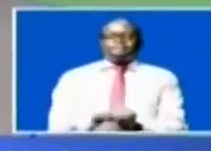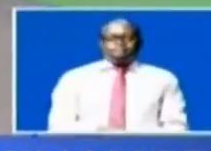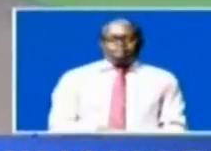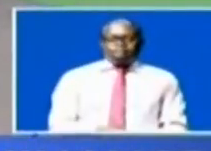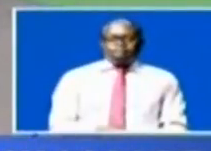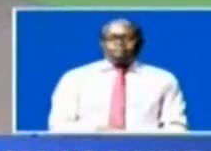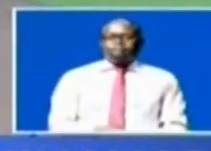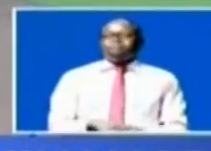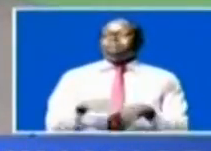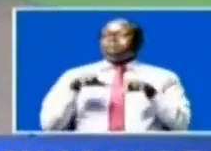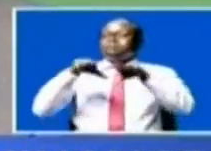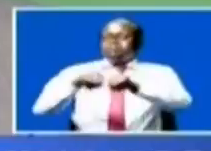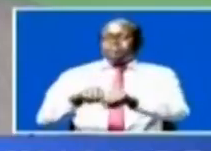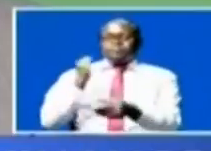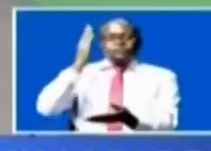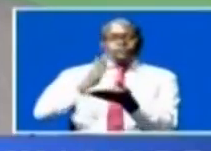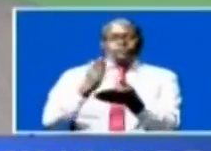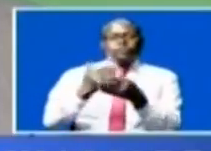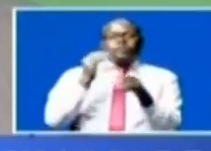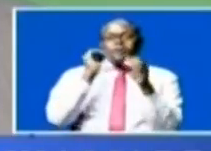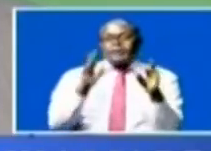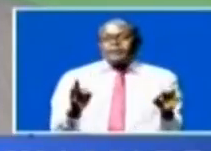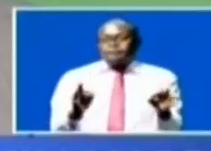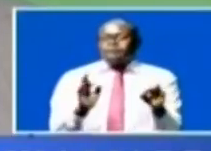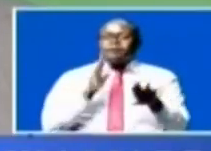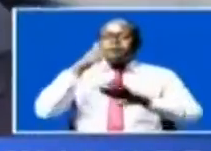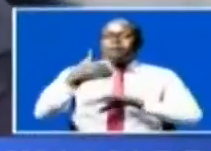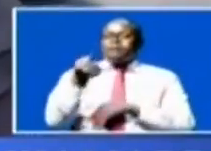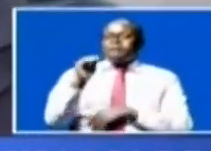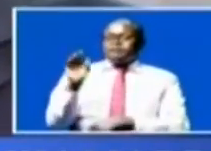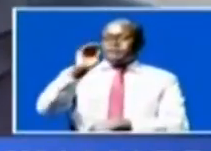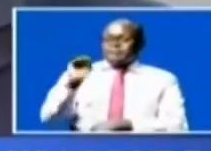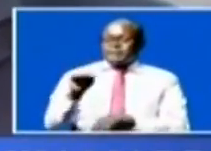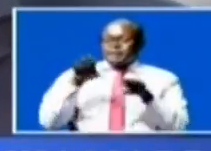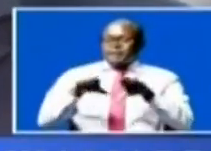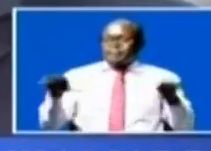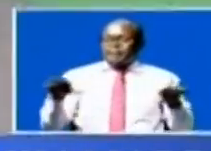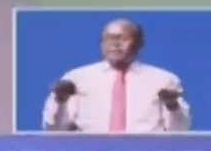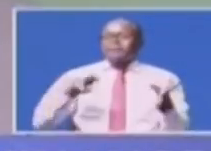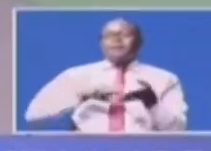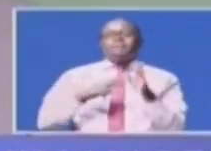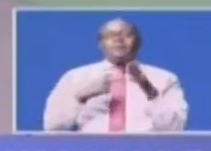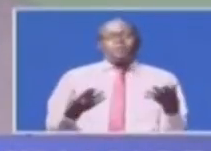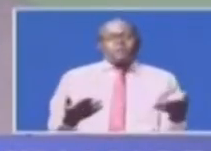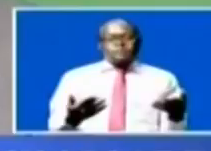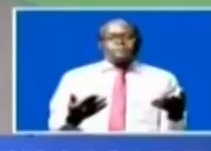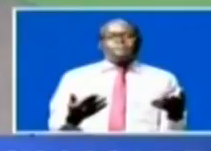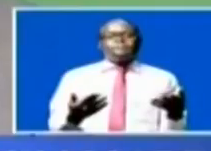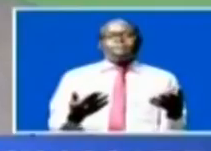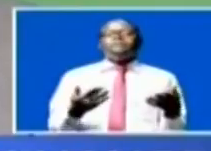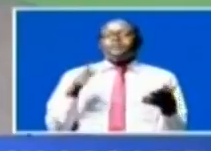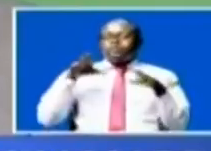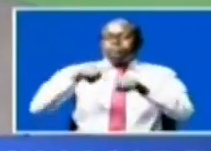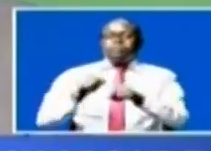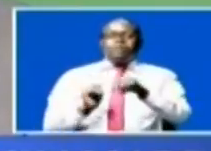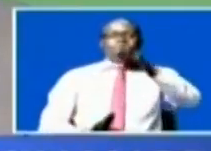Actually, dominance is a matter of fact. If you are more than 50% in a market segment in this telecommunications sector, you are dominant.